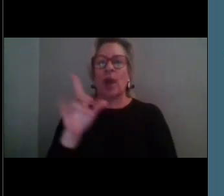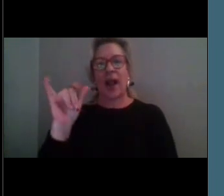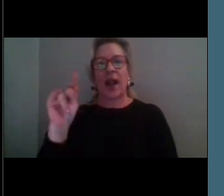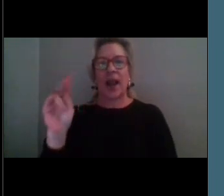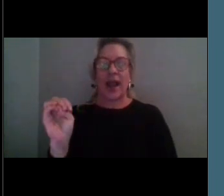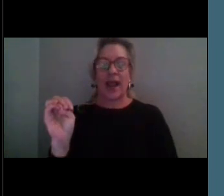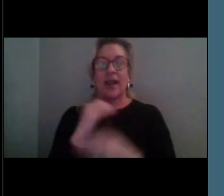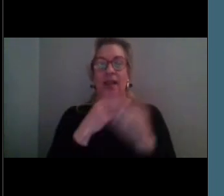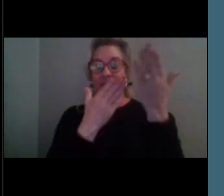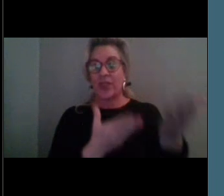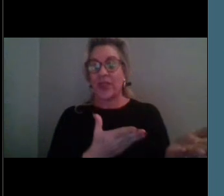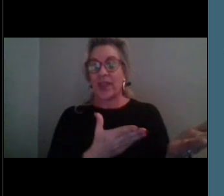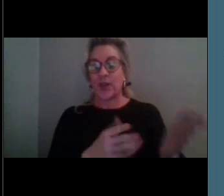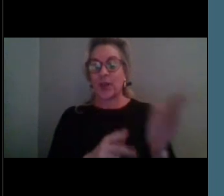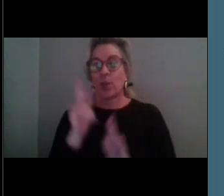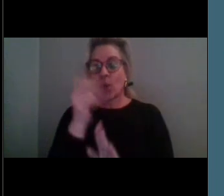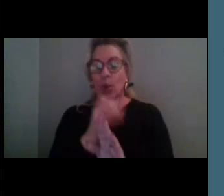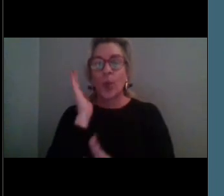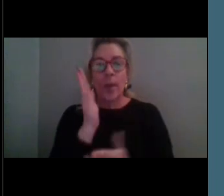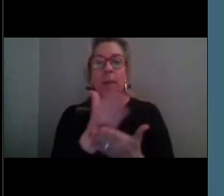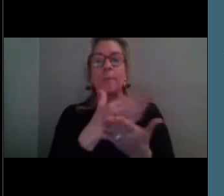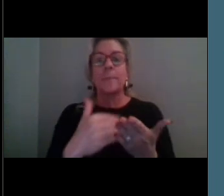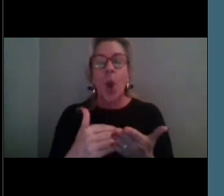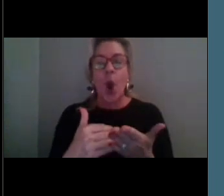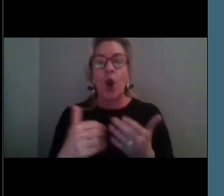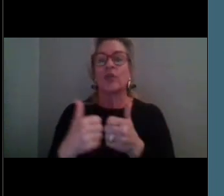And this project will be part of the